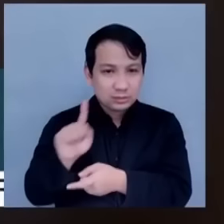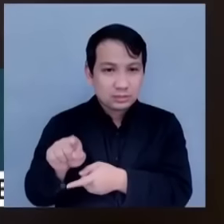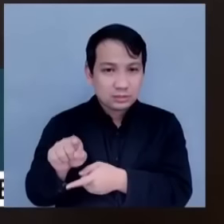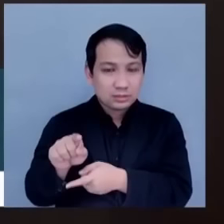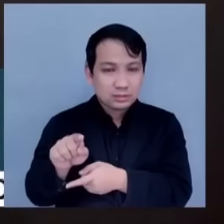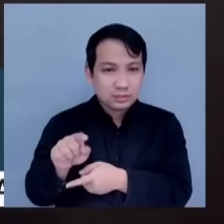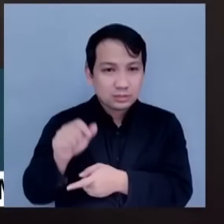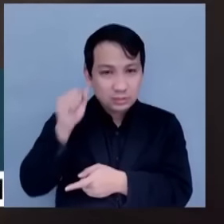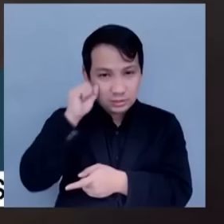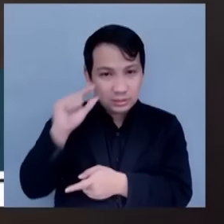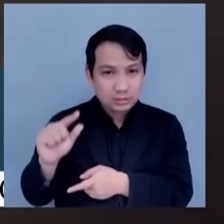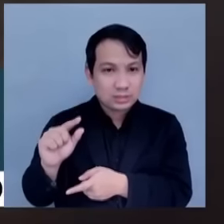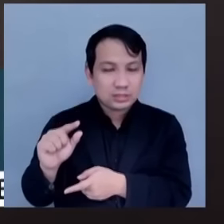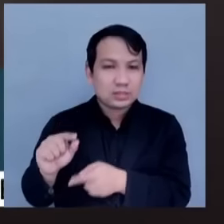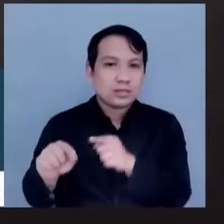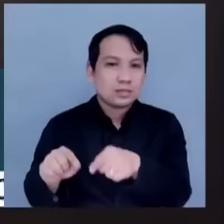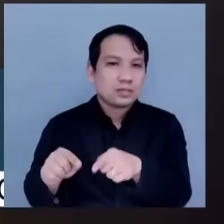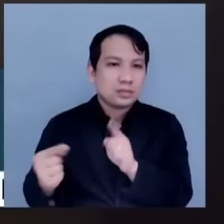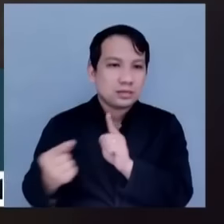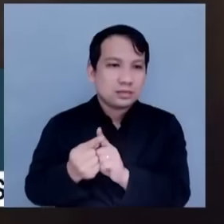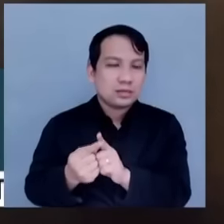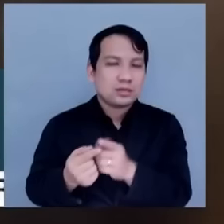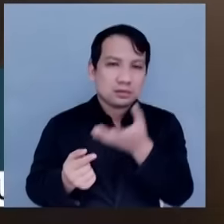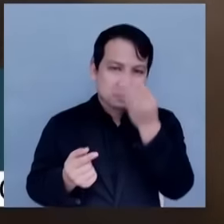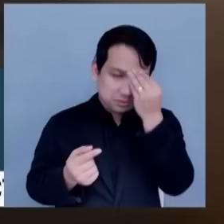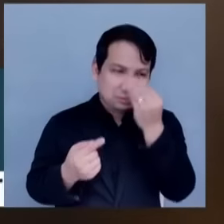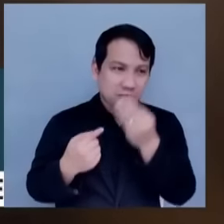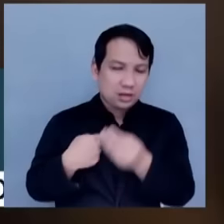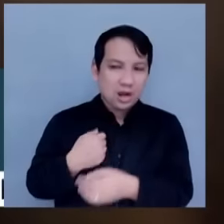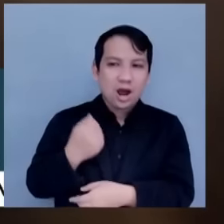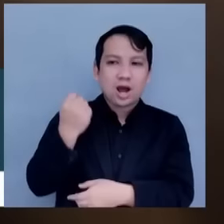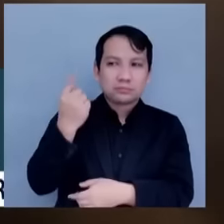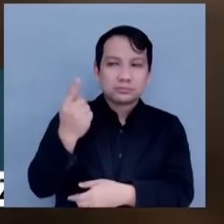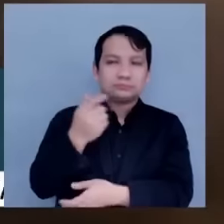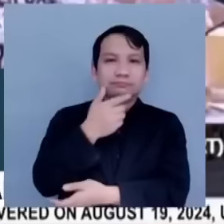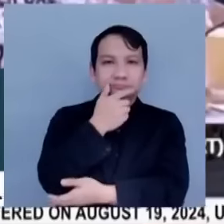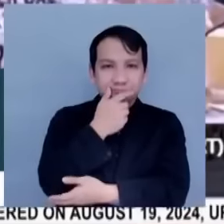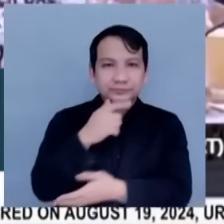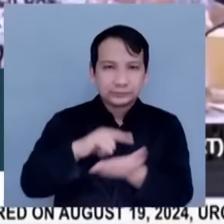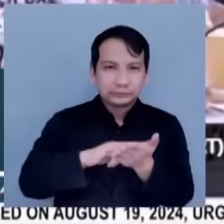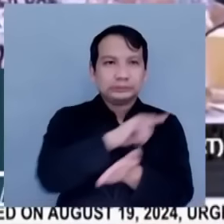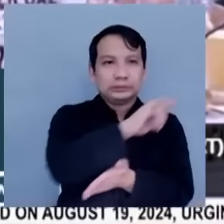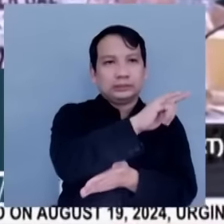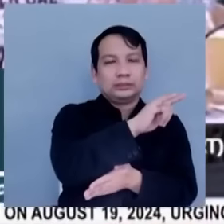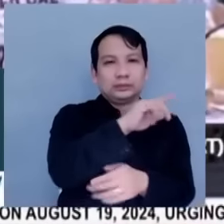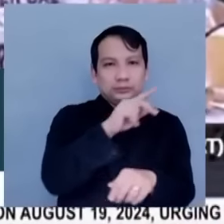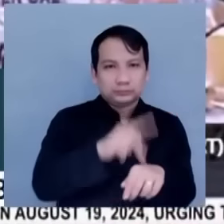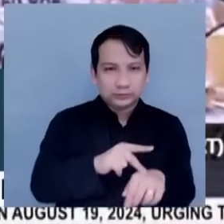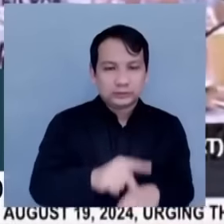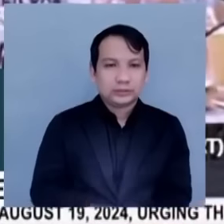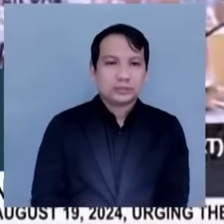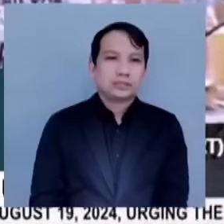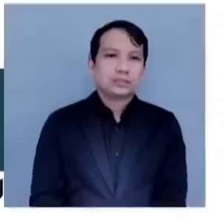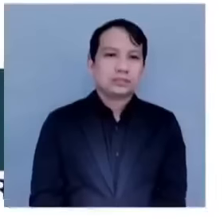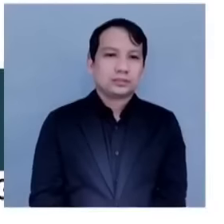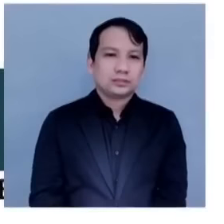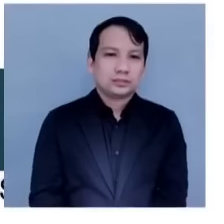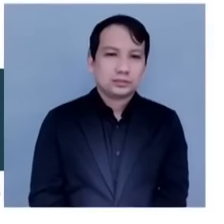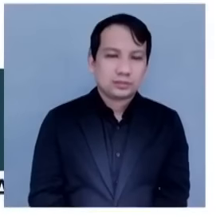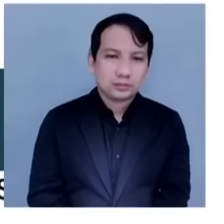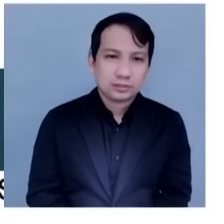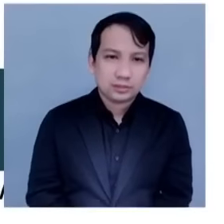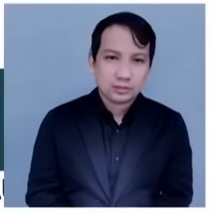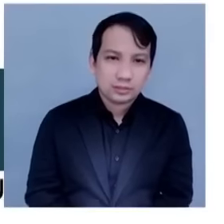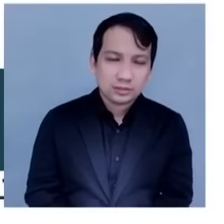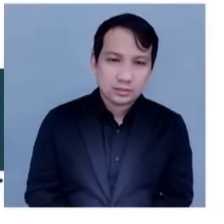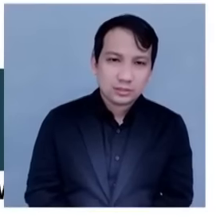Sheila. So that was the time I learned from her that talaga they left the country. But throughout, in